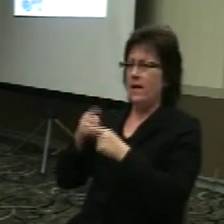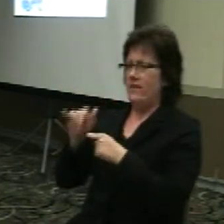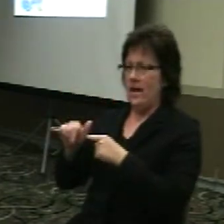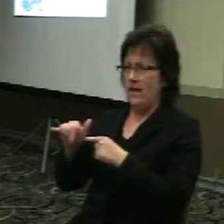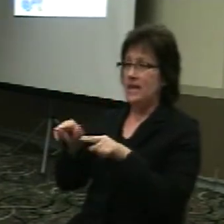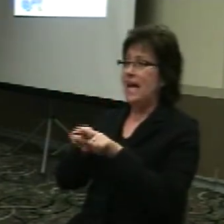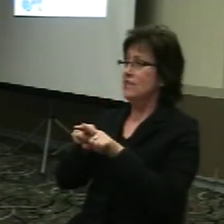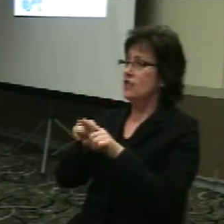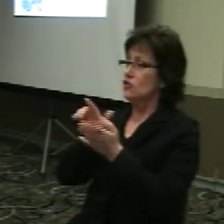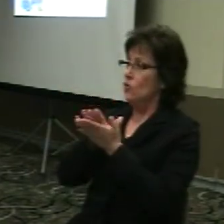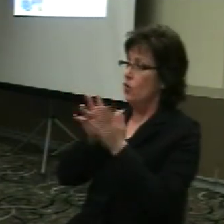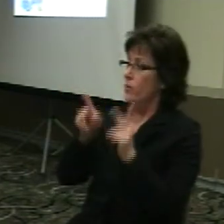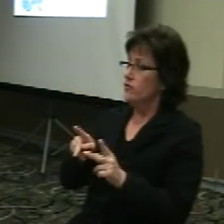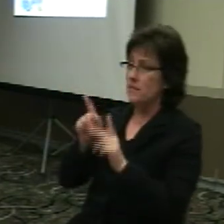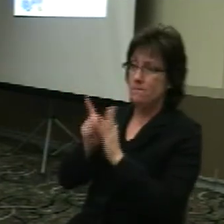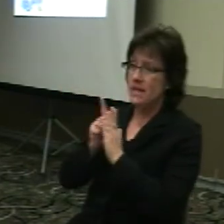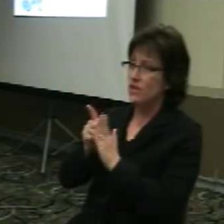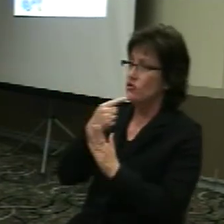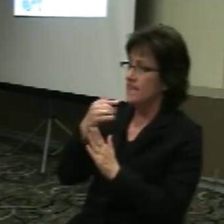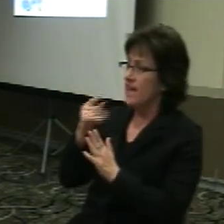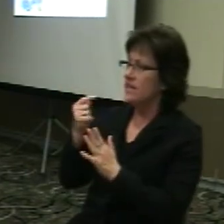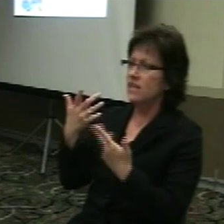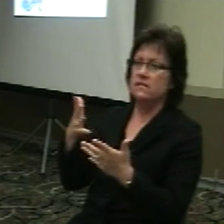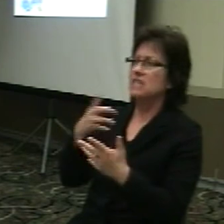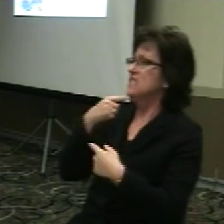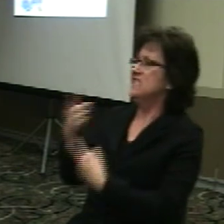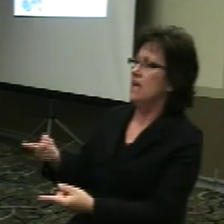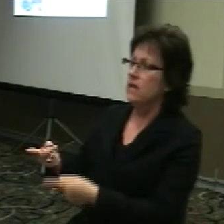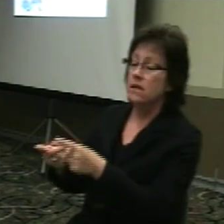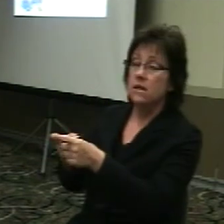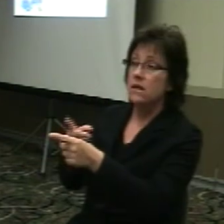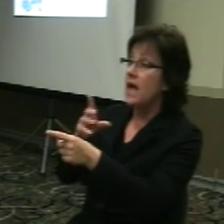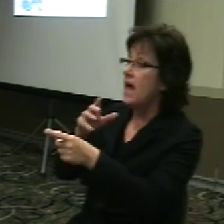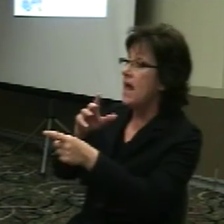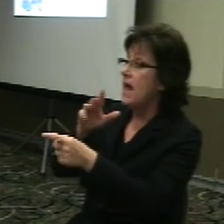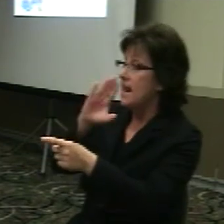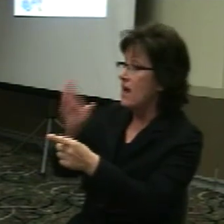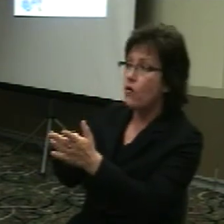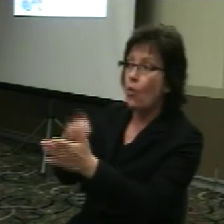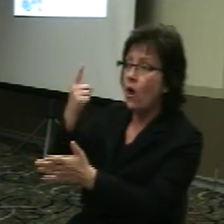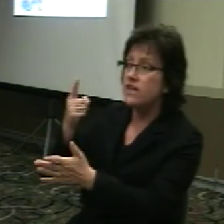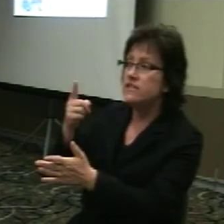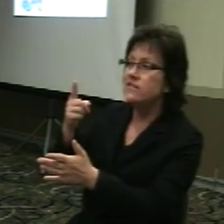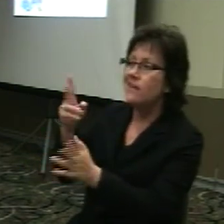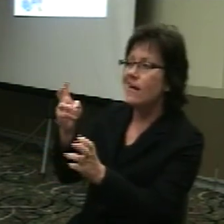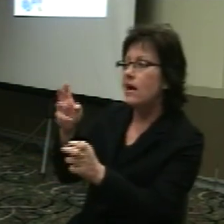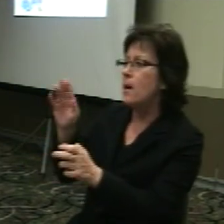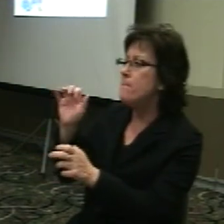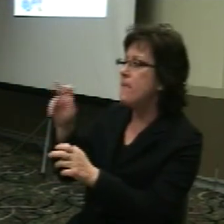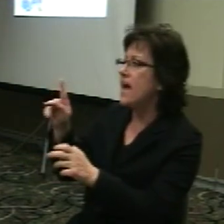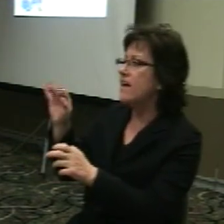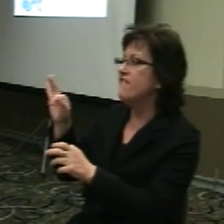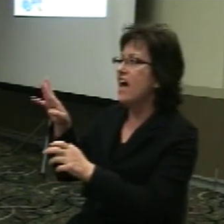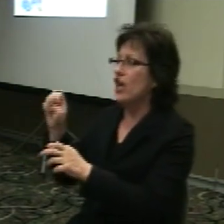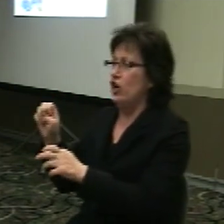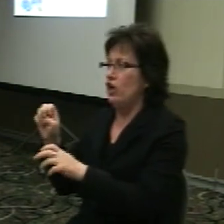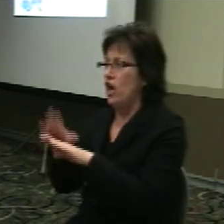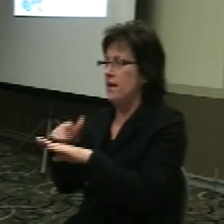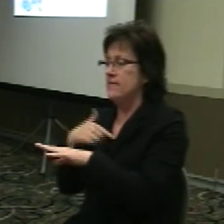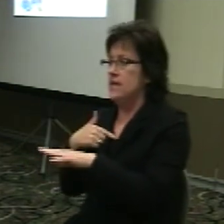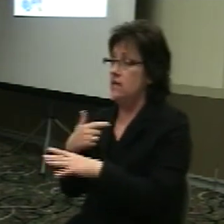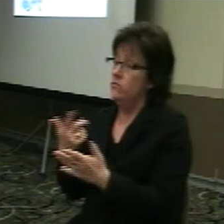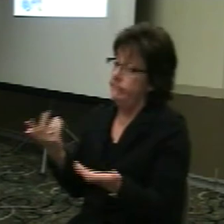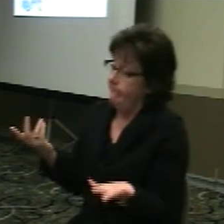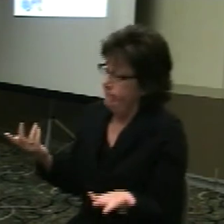it, it's said. But it's never backfired, not once. Yeah, I know, but it has, but not maybe for you.